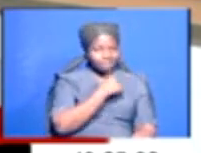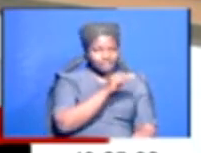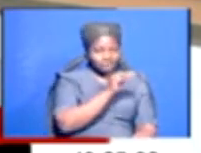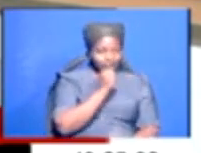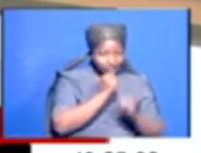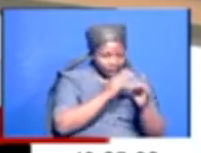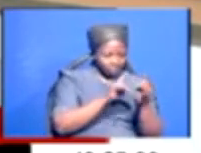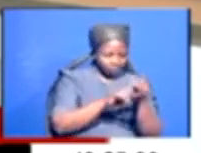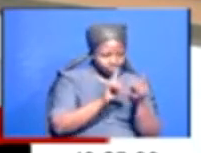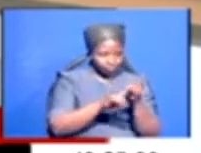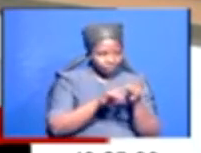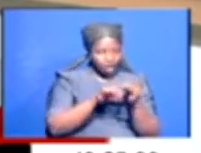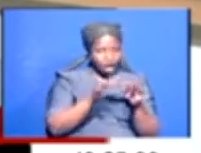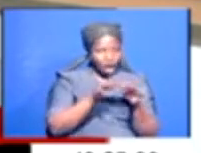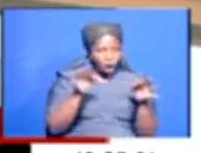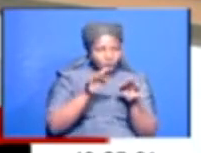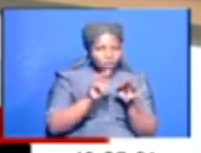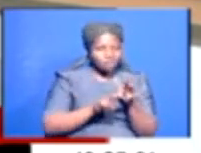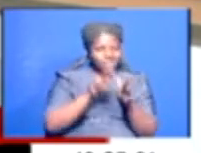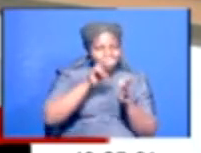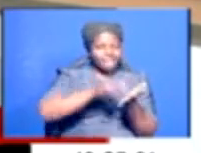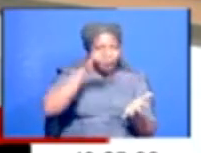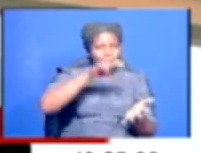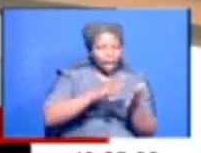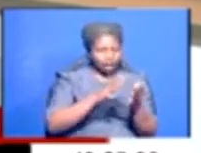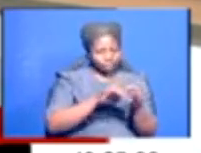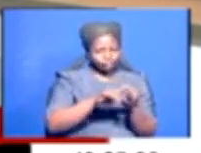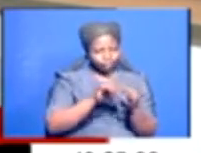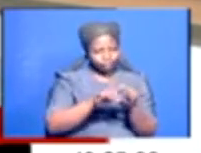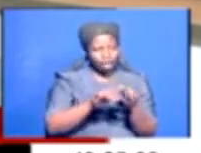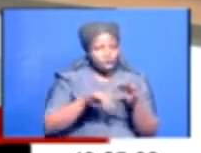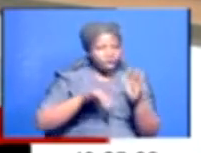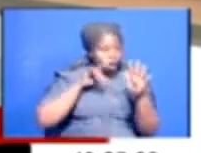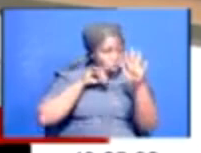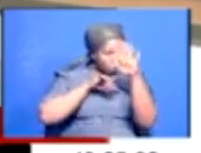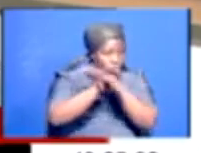also the goalkeeper of the national amputee football team.